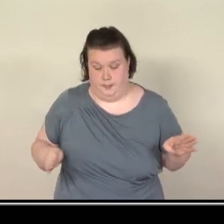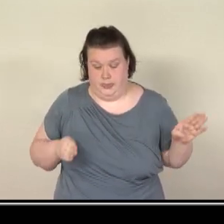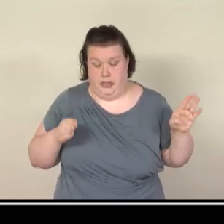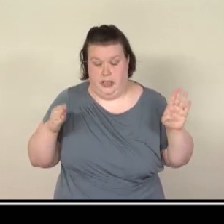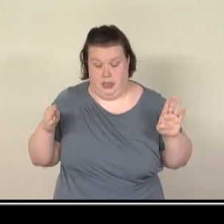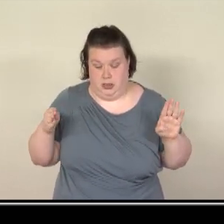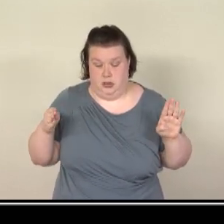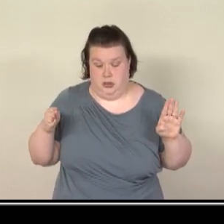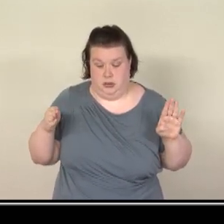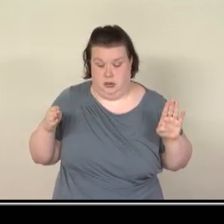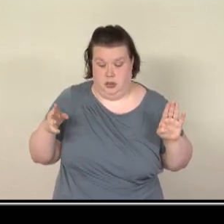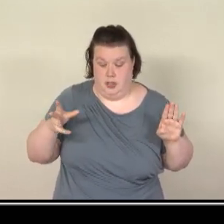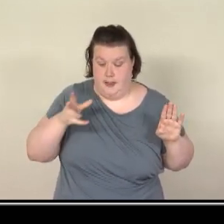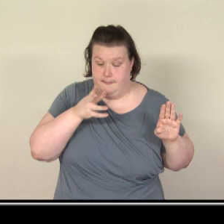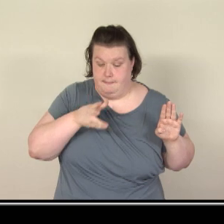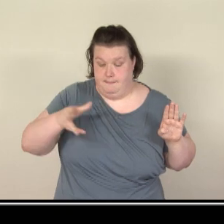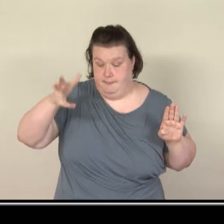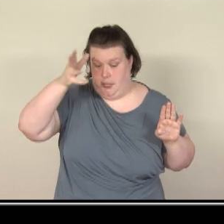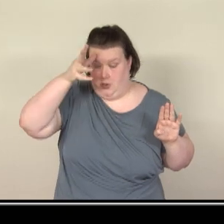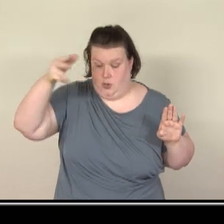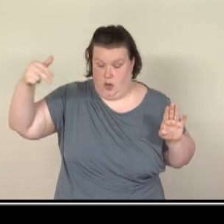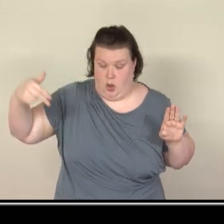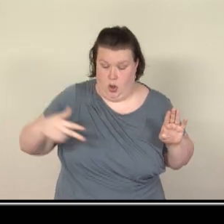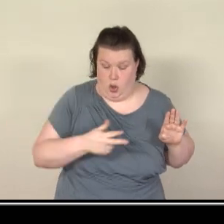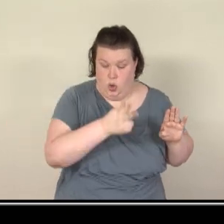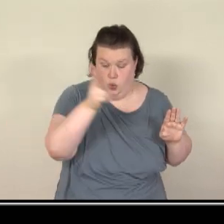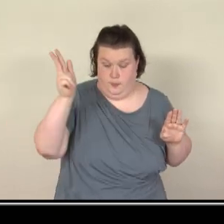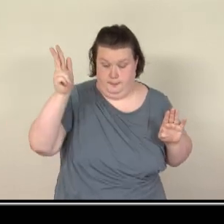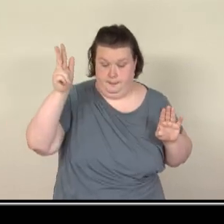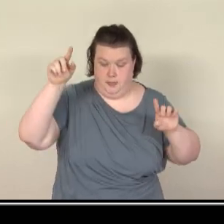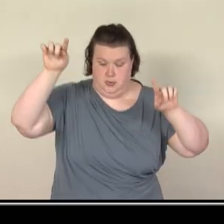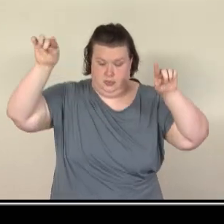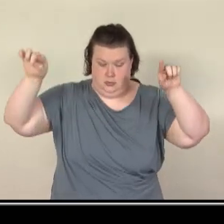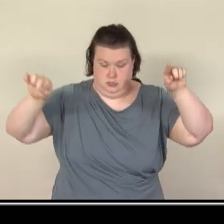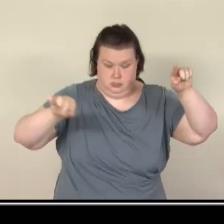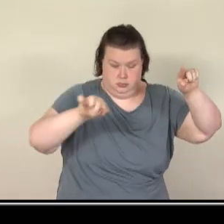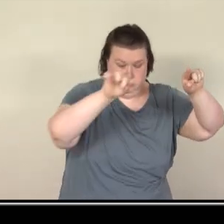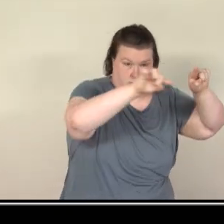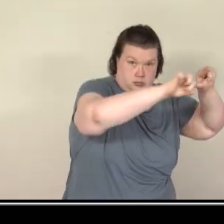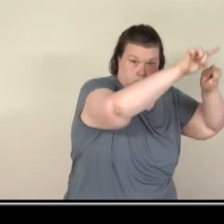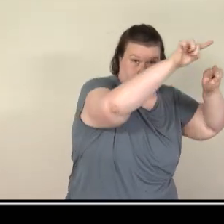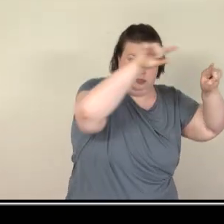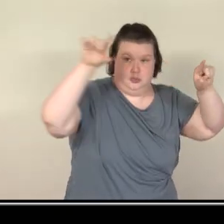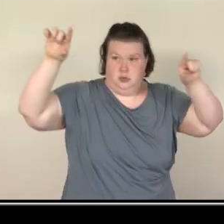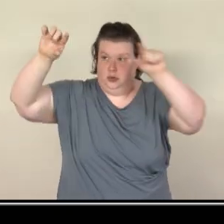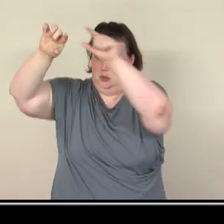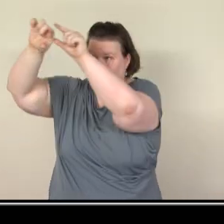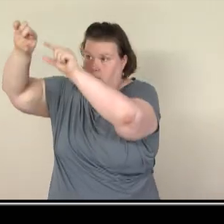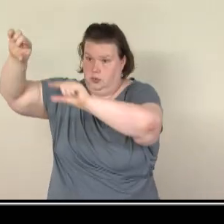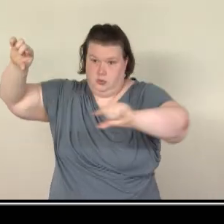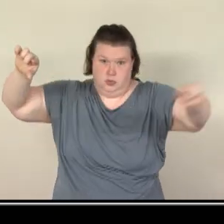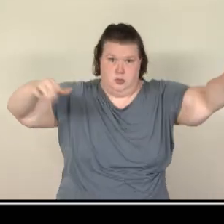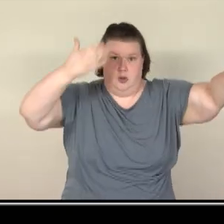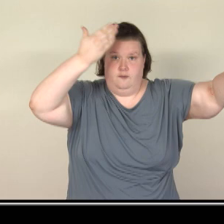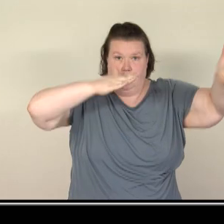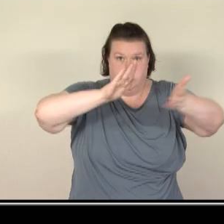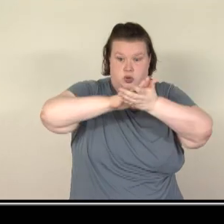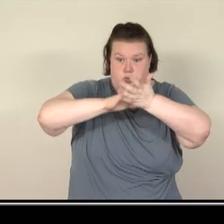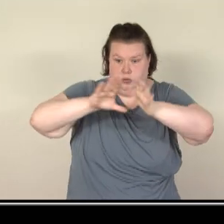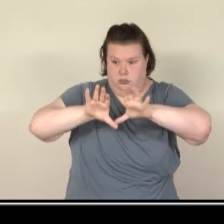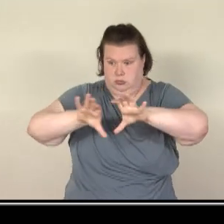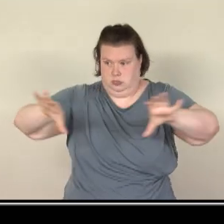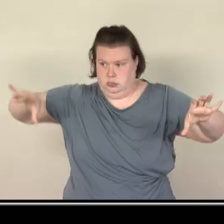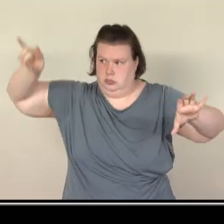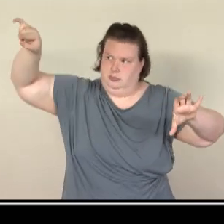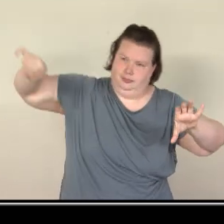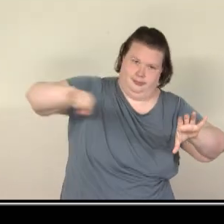extend that parent loop parallel to Gurley all the way across the front of the school. And so again, this is a strategy